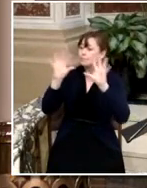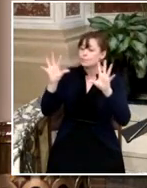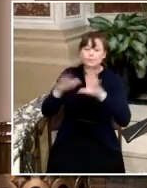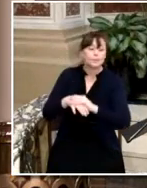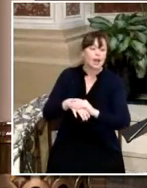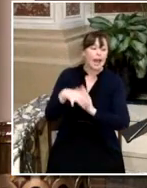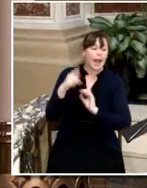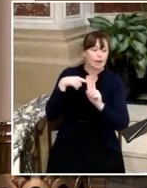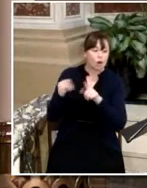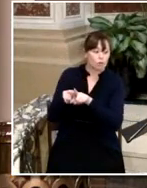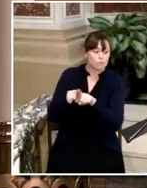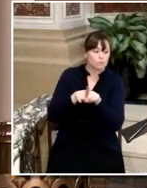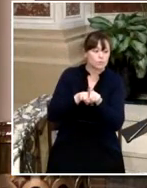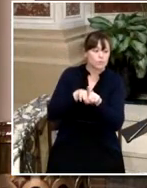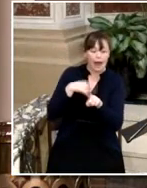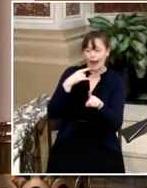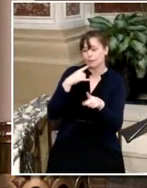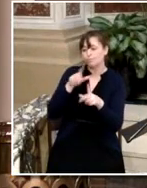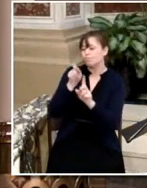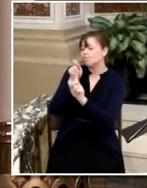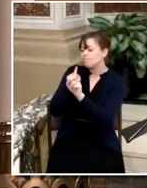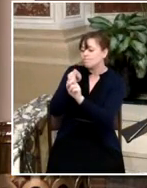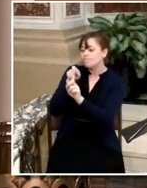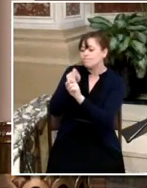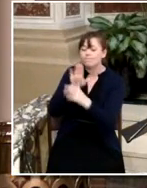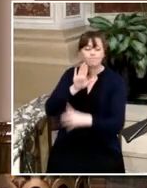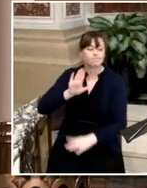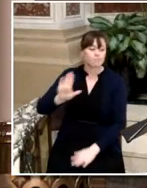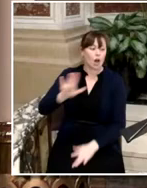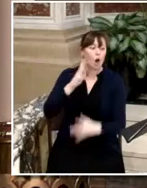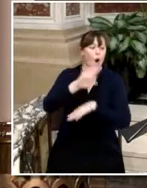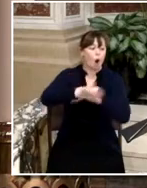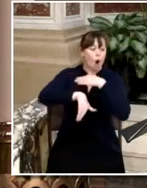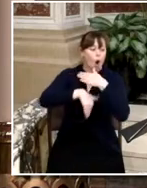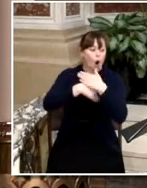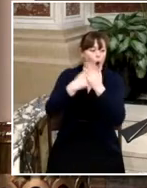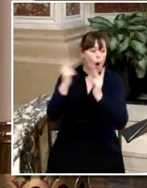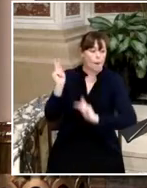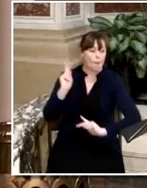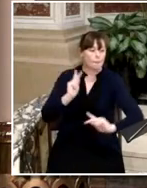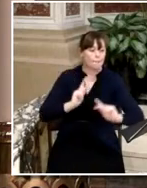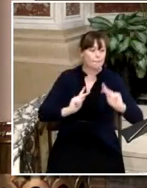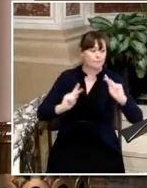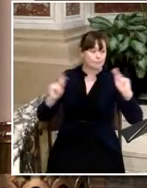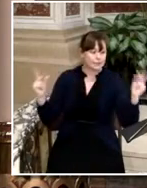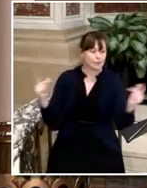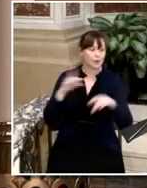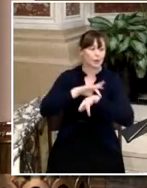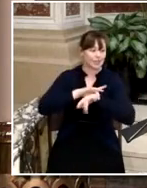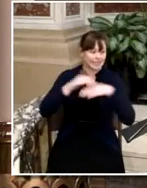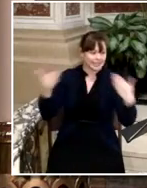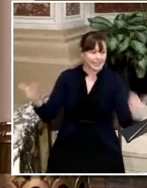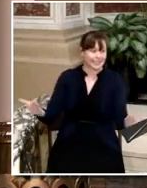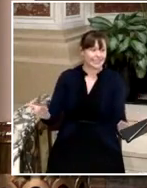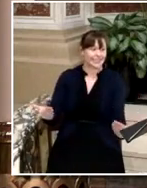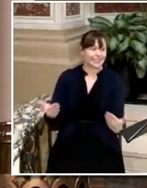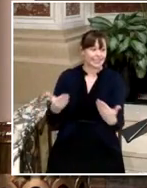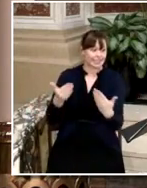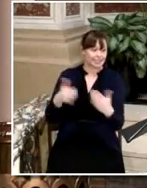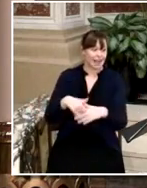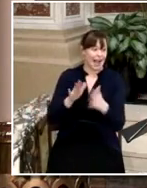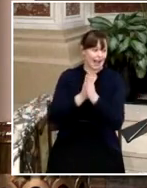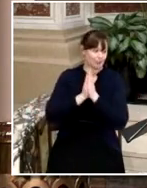who pierce him. All the peoples of the earth will lament him. Yes.